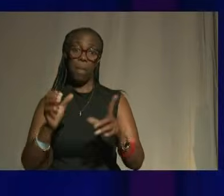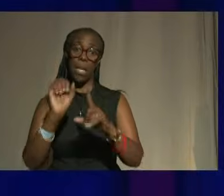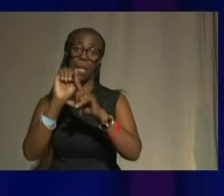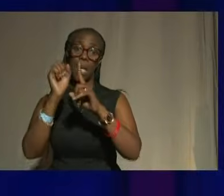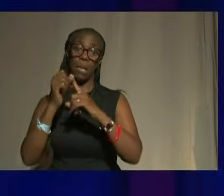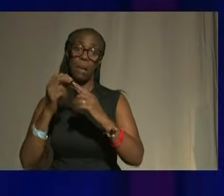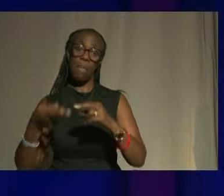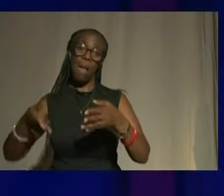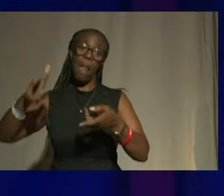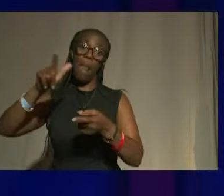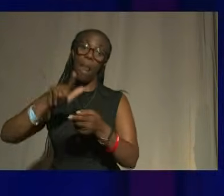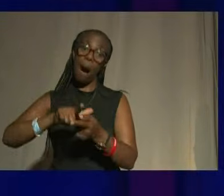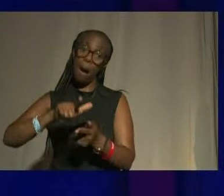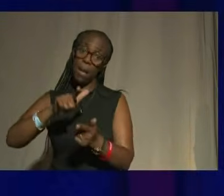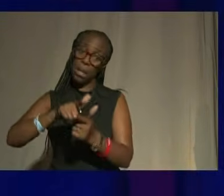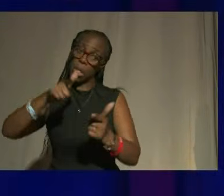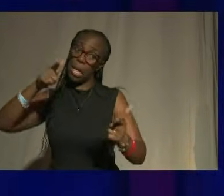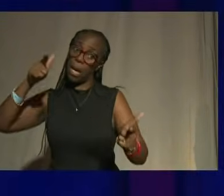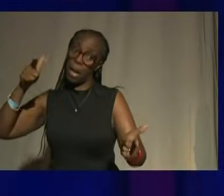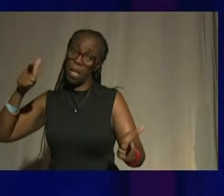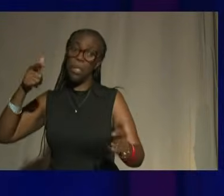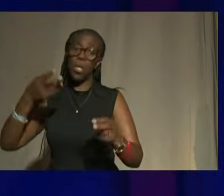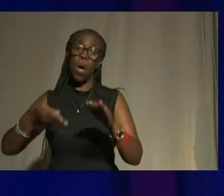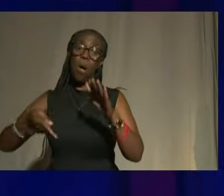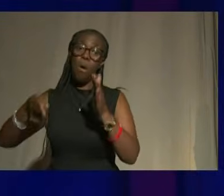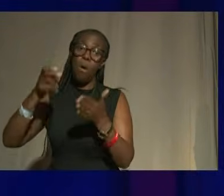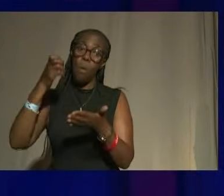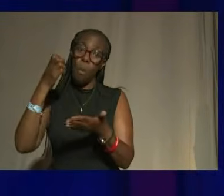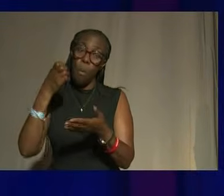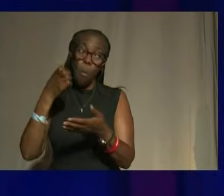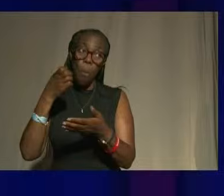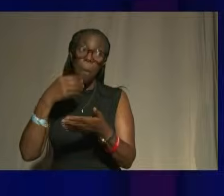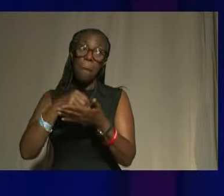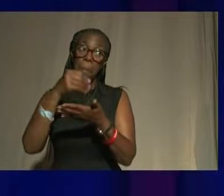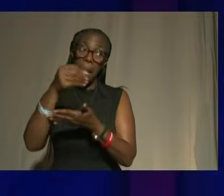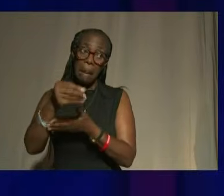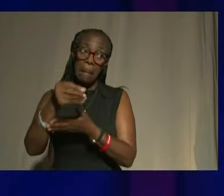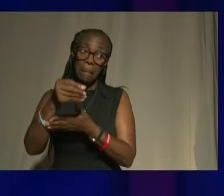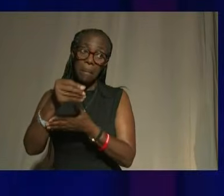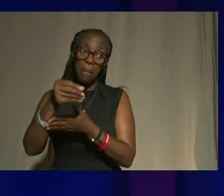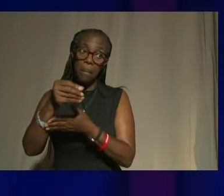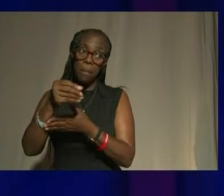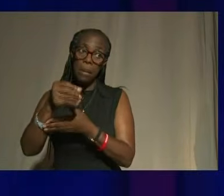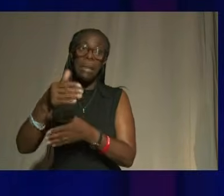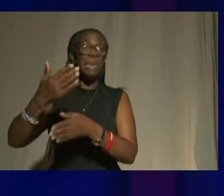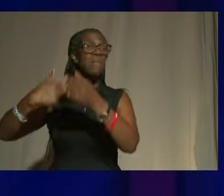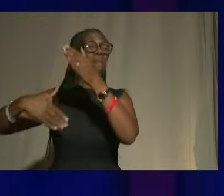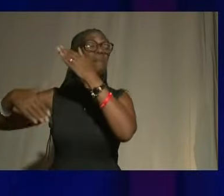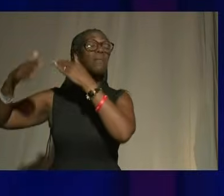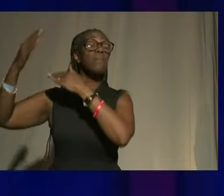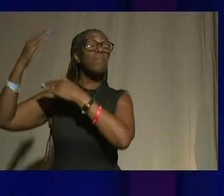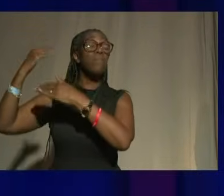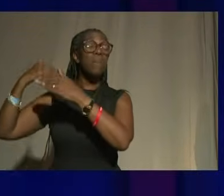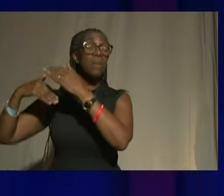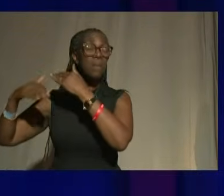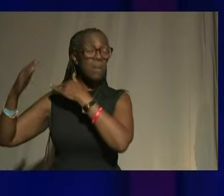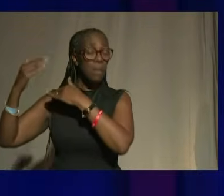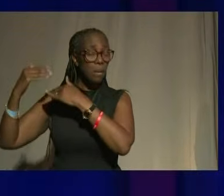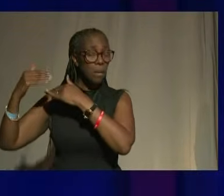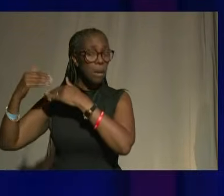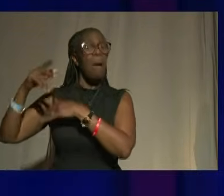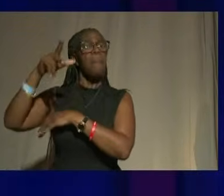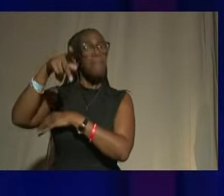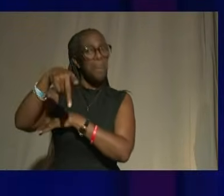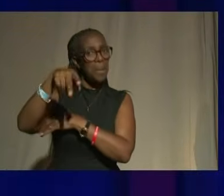of Jamaica. What did the public sector know under the PNP? Wage freeze after wage freeze